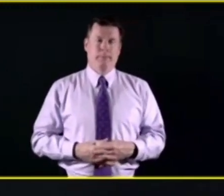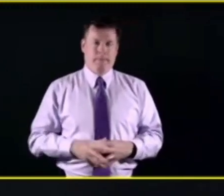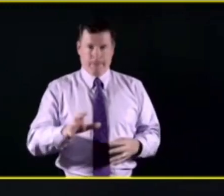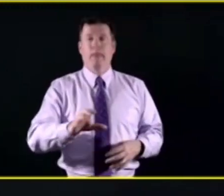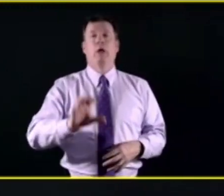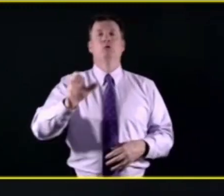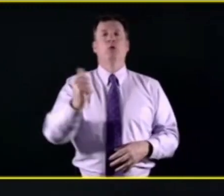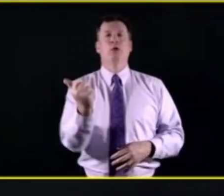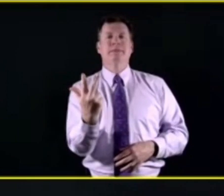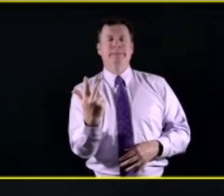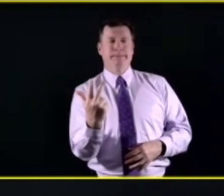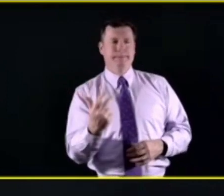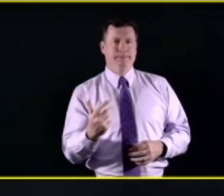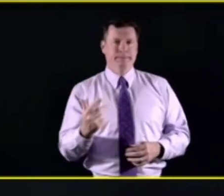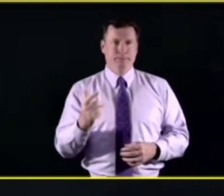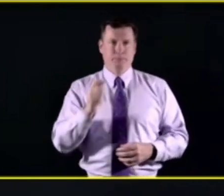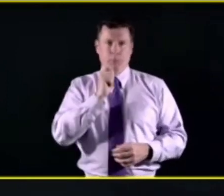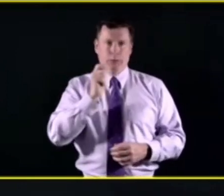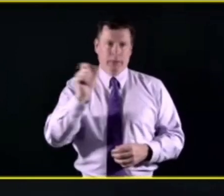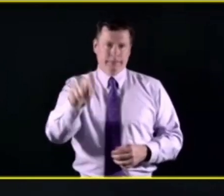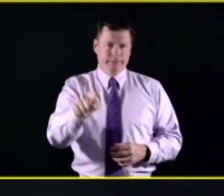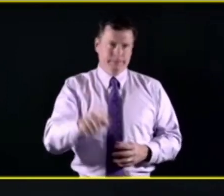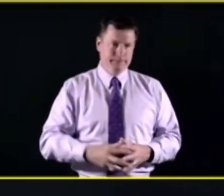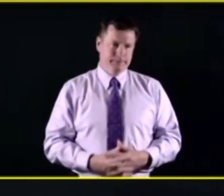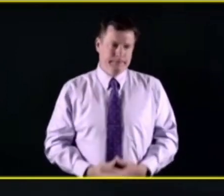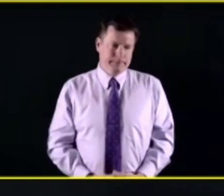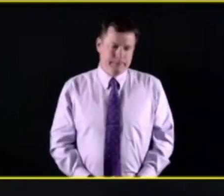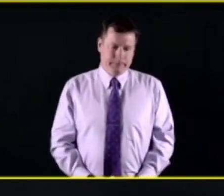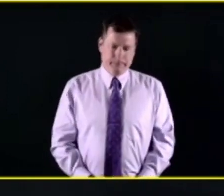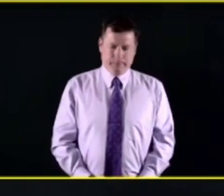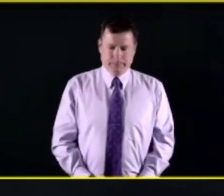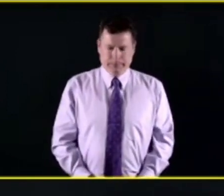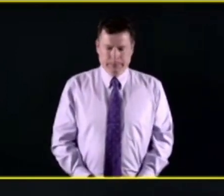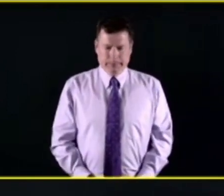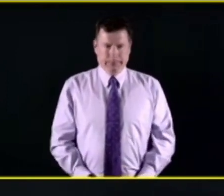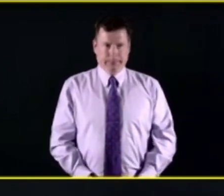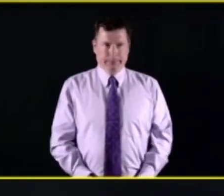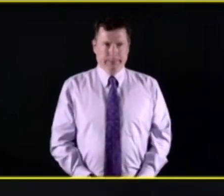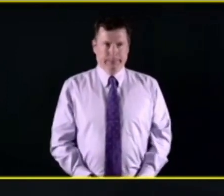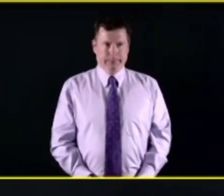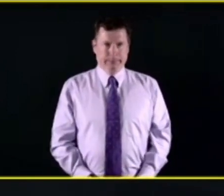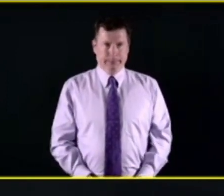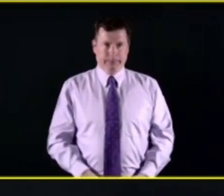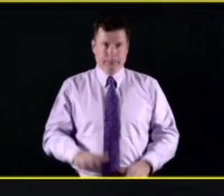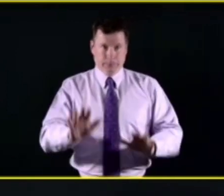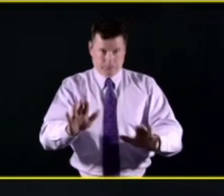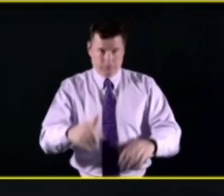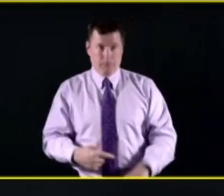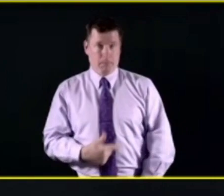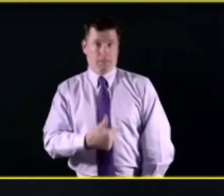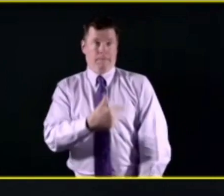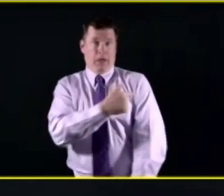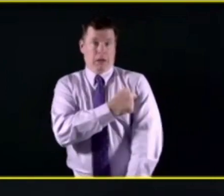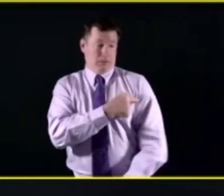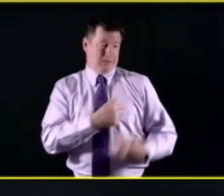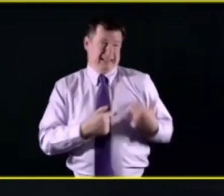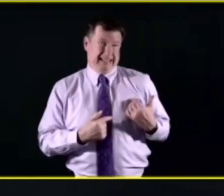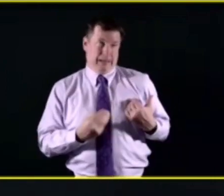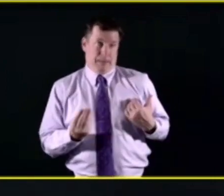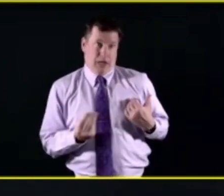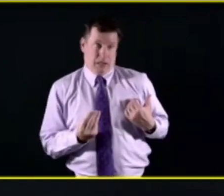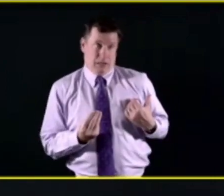Hi, thank you. Wondering how fast do you think we could have this vaccine ready for at least emergency use?